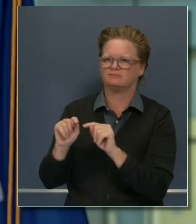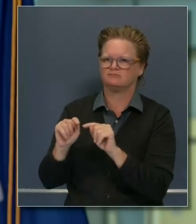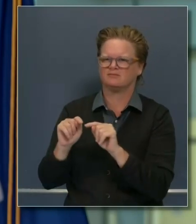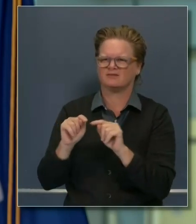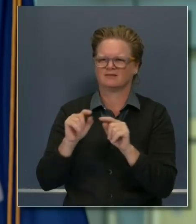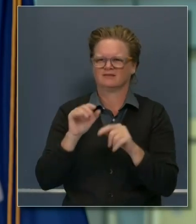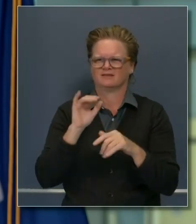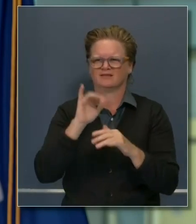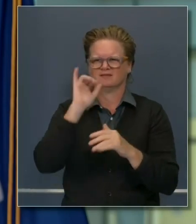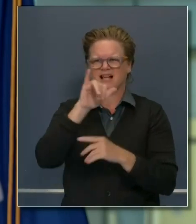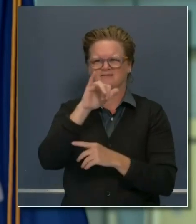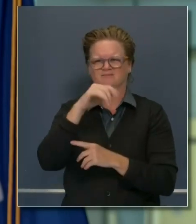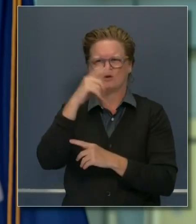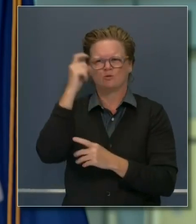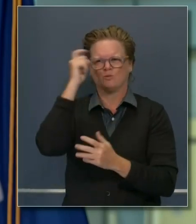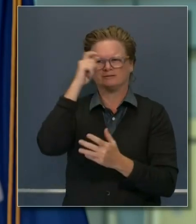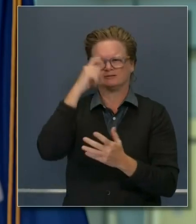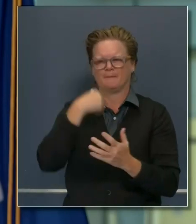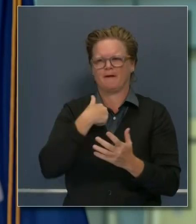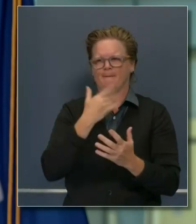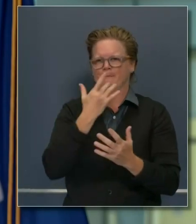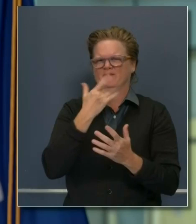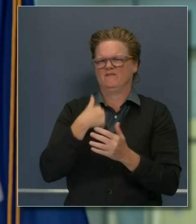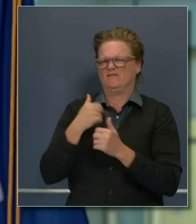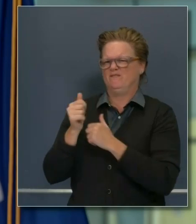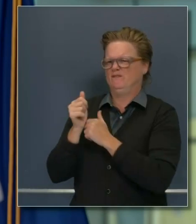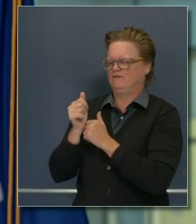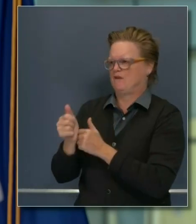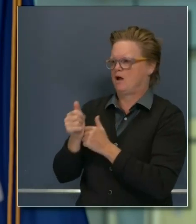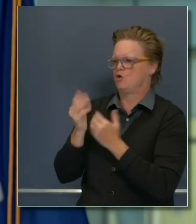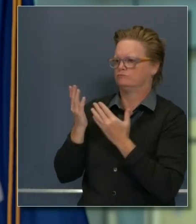founding fathers. John Myers, LA Times.